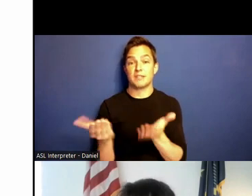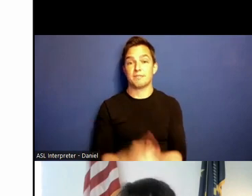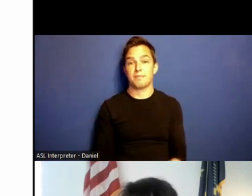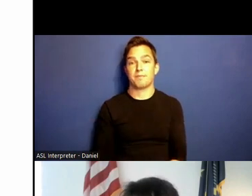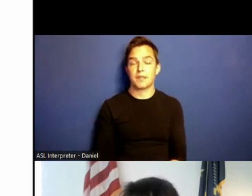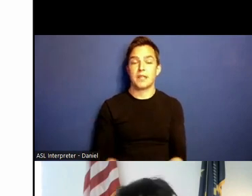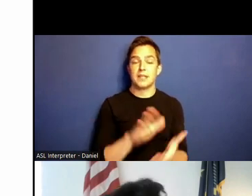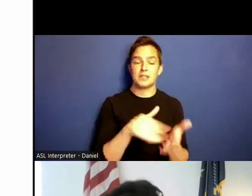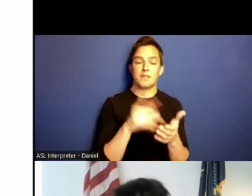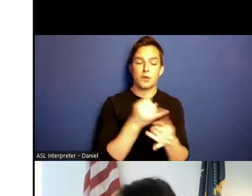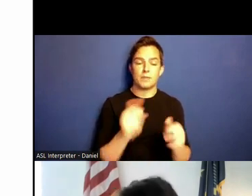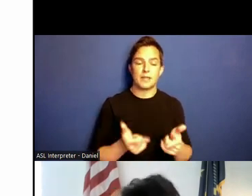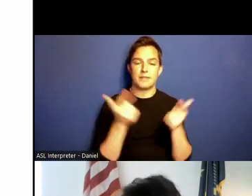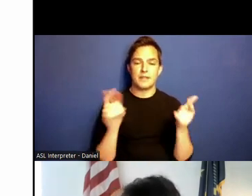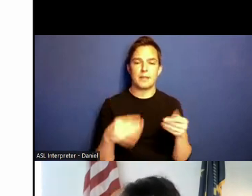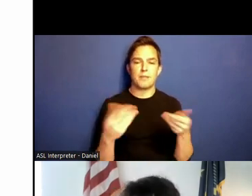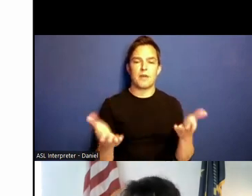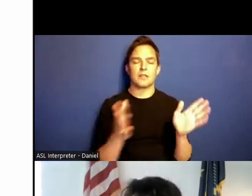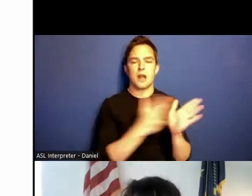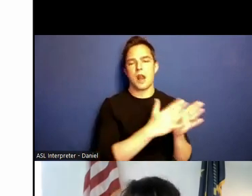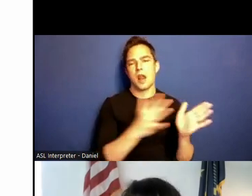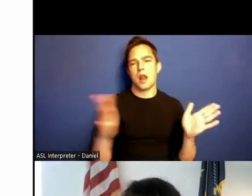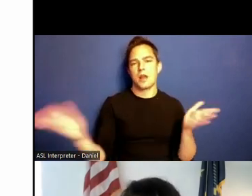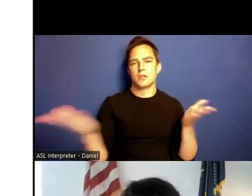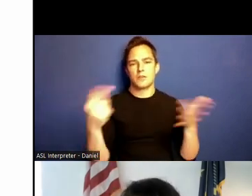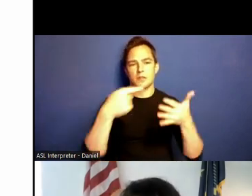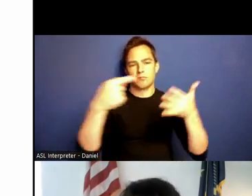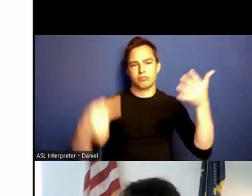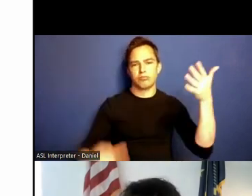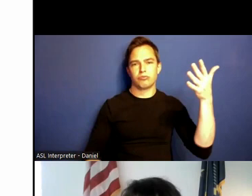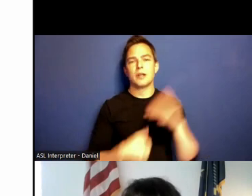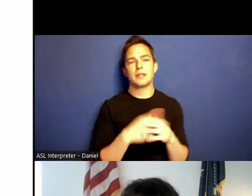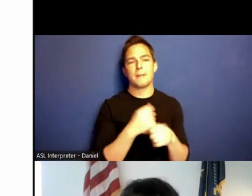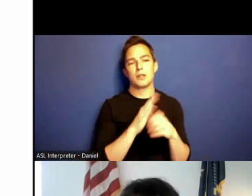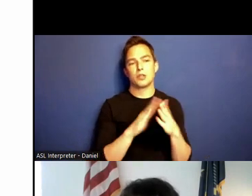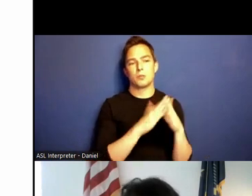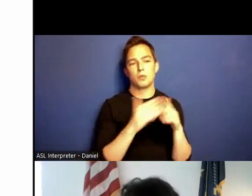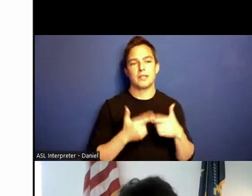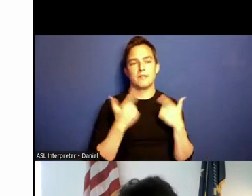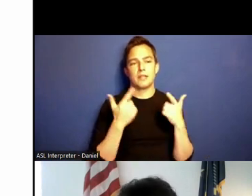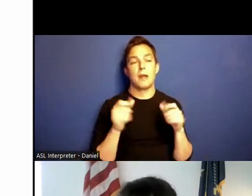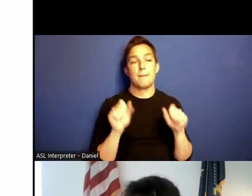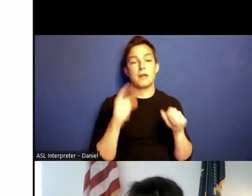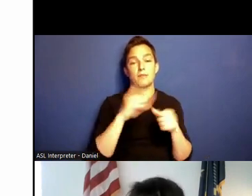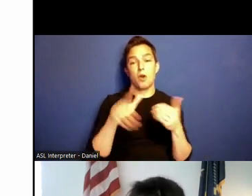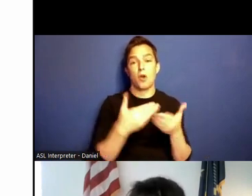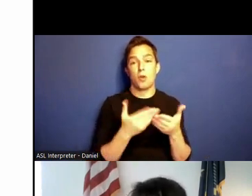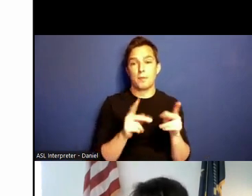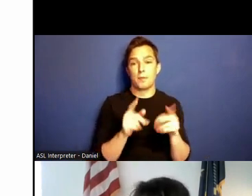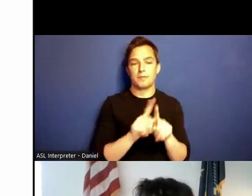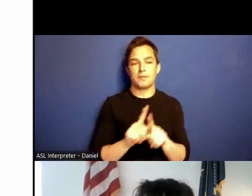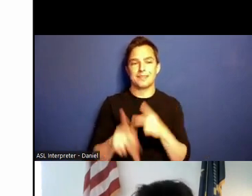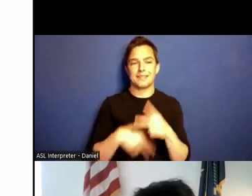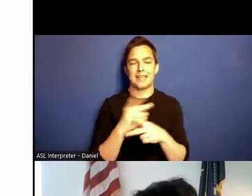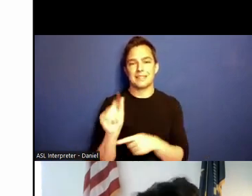Centers for Independent Living provide a broad array of services and supports that make community living possible for all types of disabilities. They